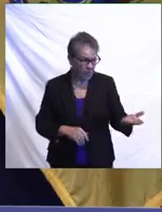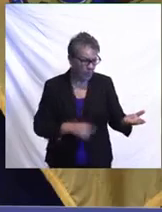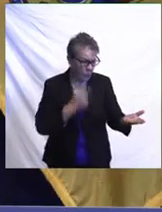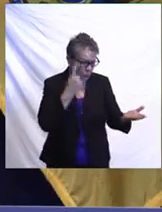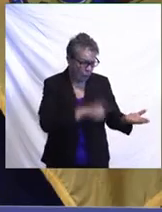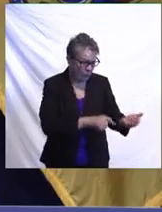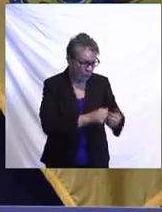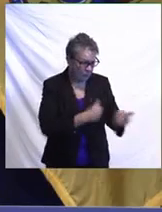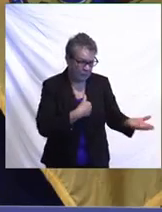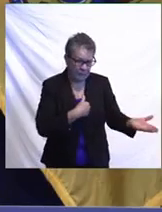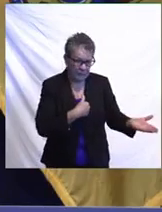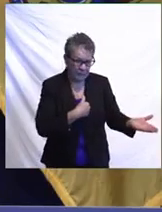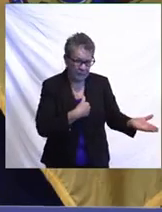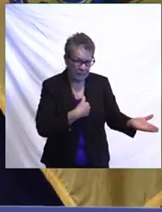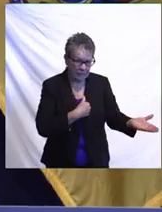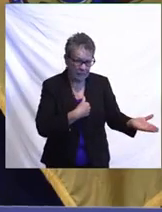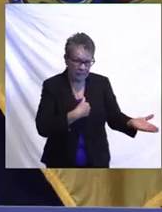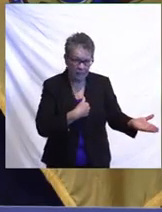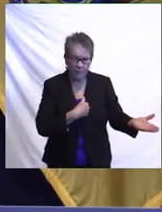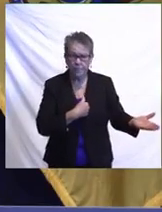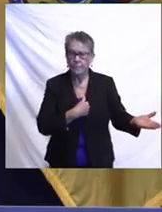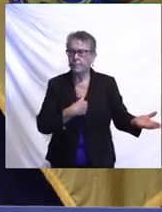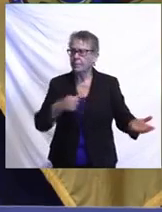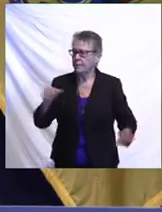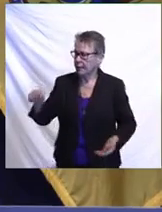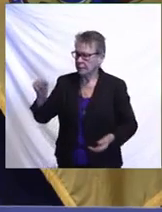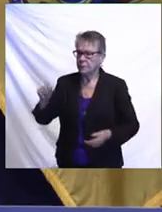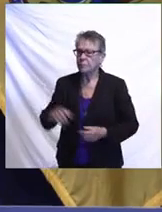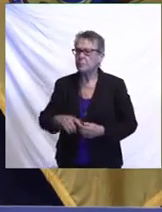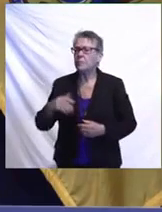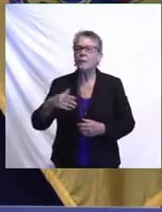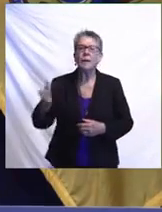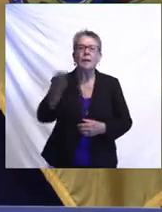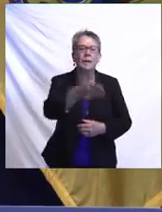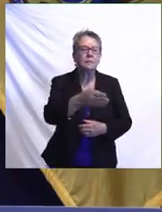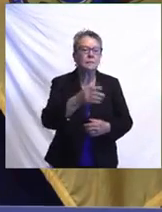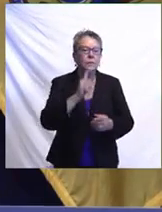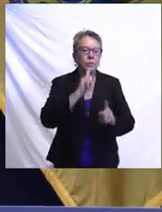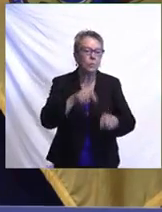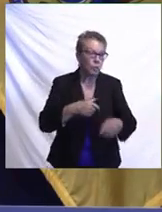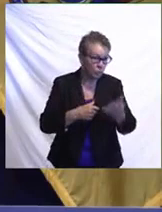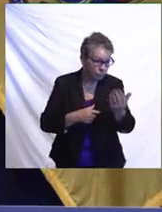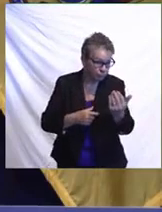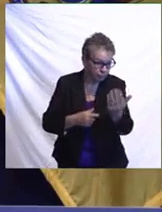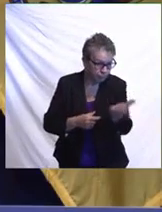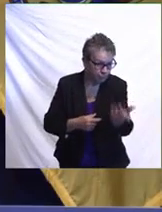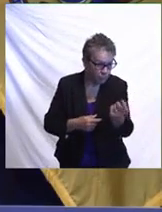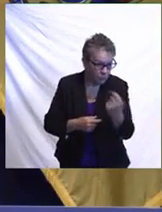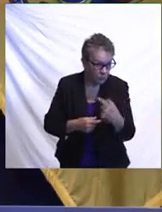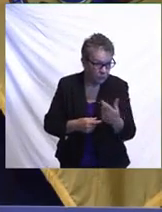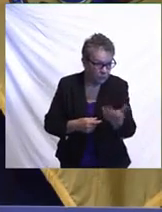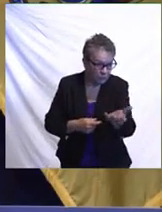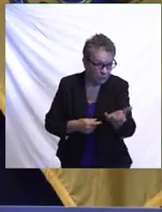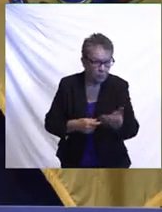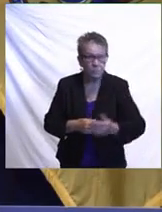Let's go, sir. Good afternoon, right behind Daniel. I'm Ryan Rivard from Politico. This is my Hey, first of Ryan. these. It's what? It's my first one of